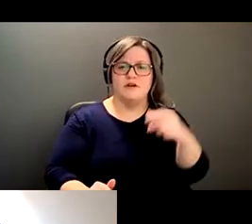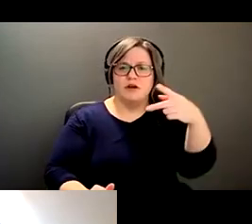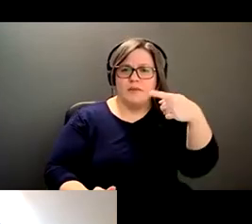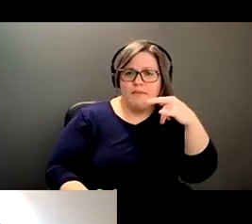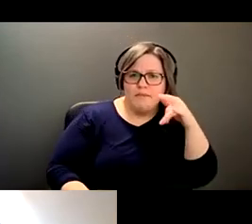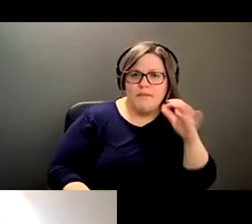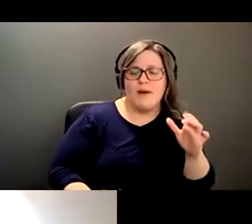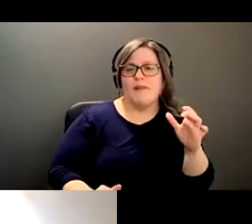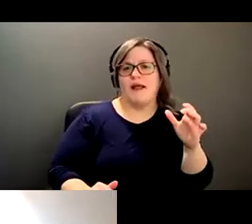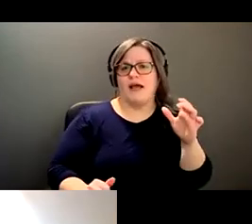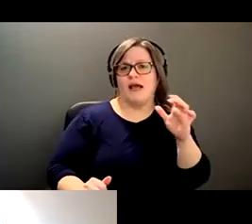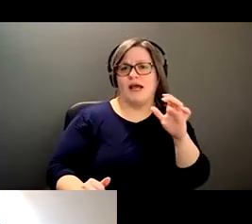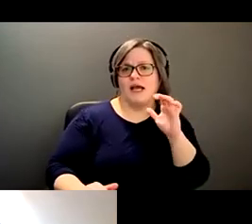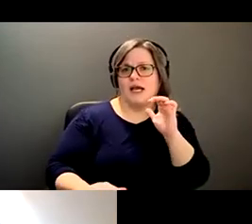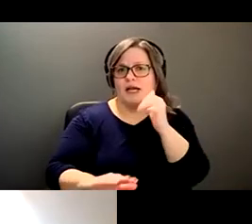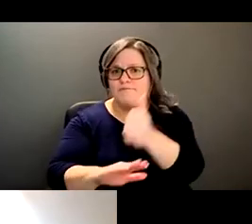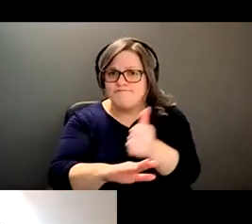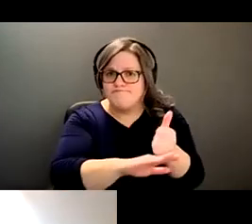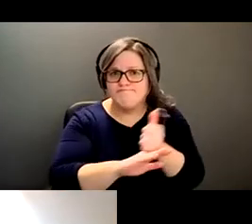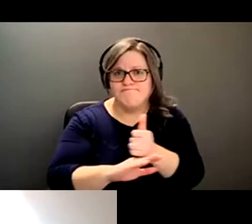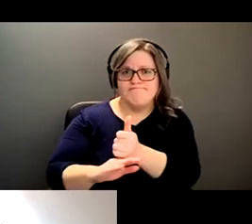interventions, I guess, and